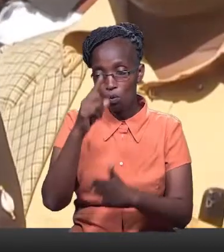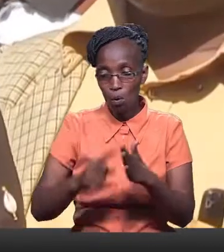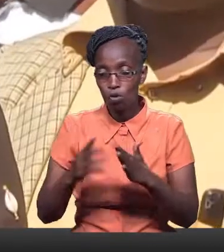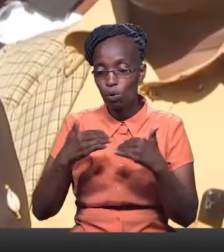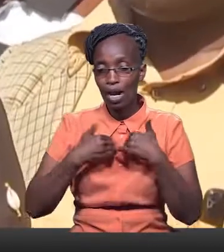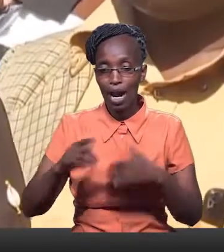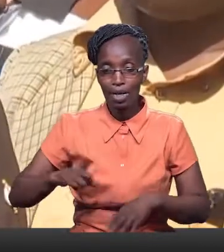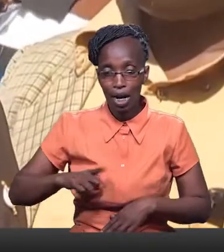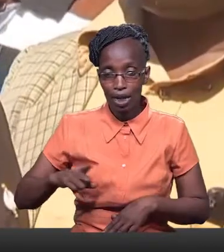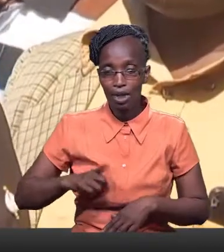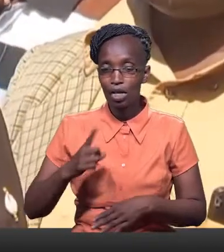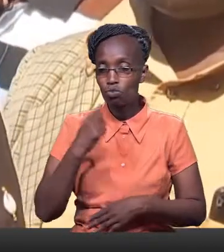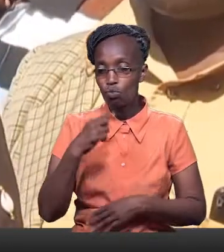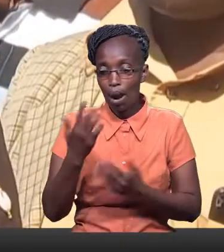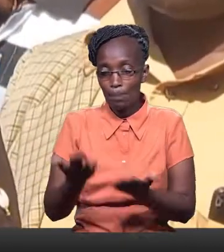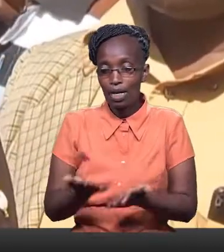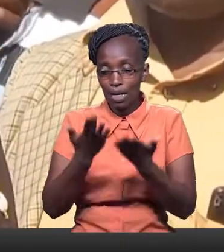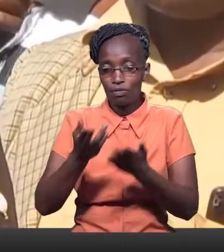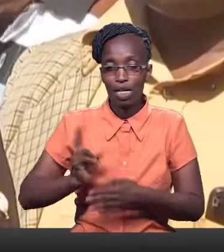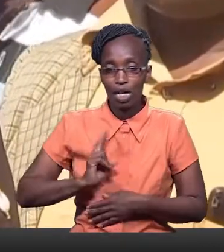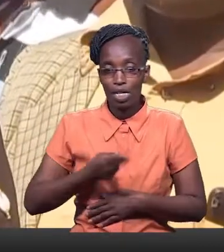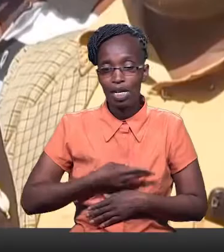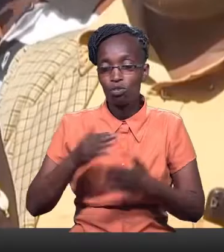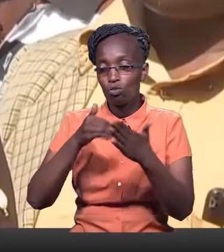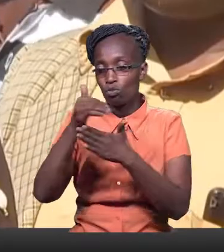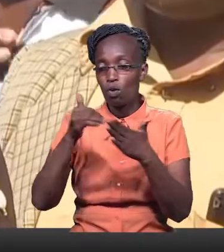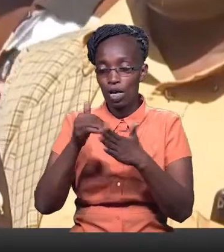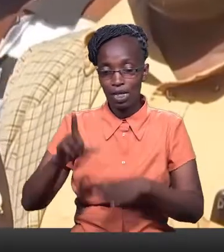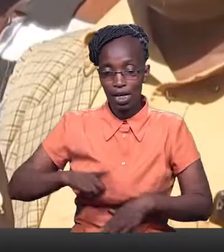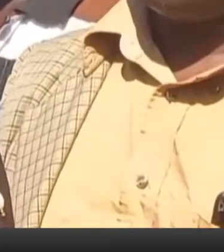uplift Aldai. So to the ladies and to the women folk, the time is now.